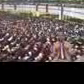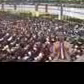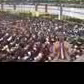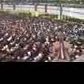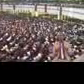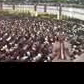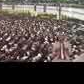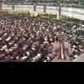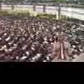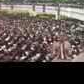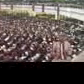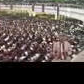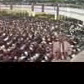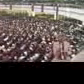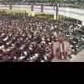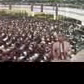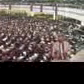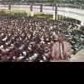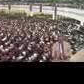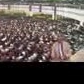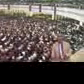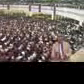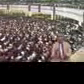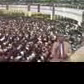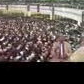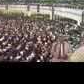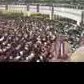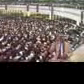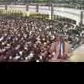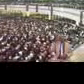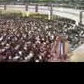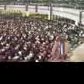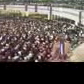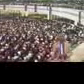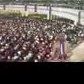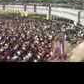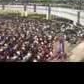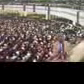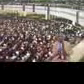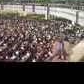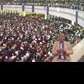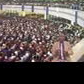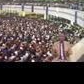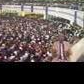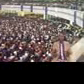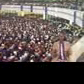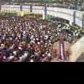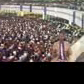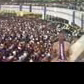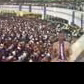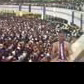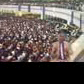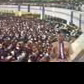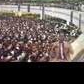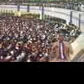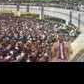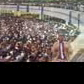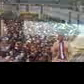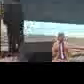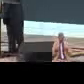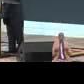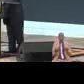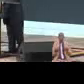accept any activity of the devil. We don't